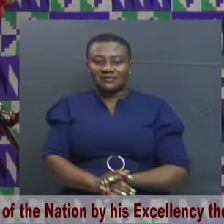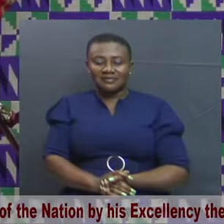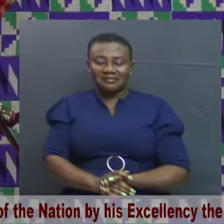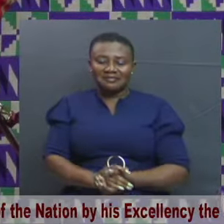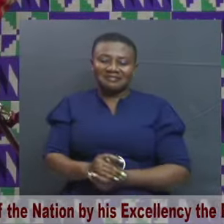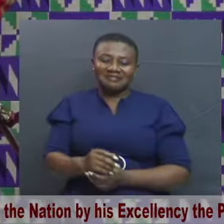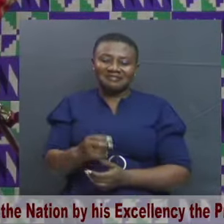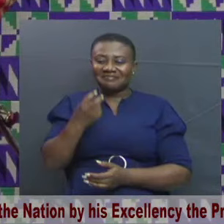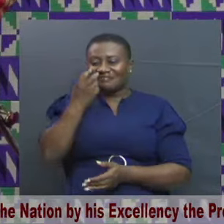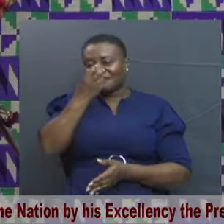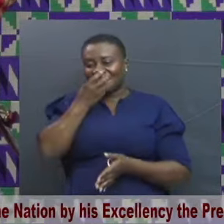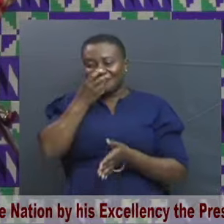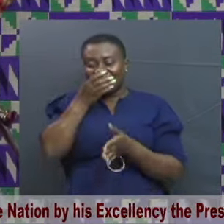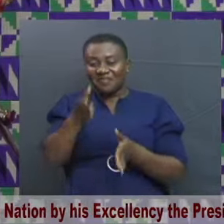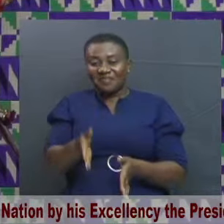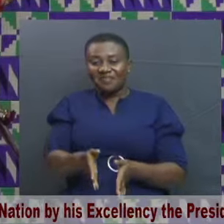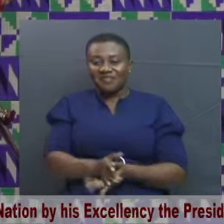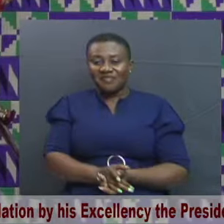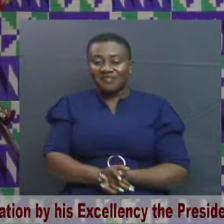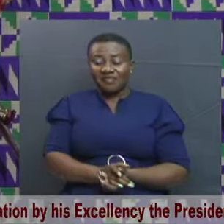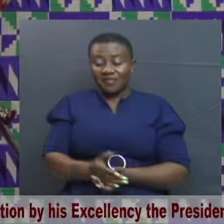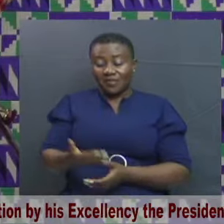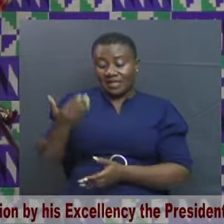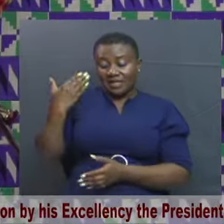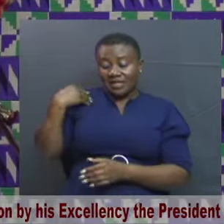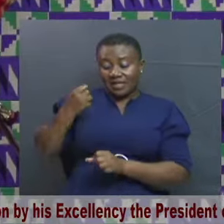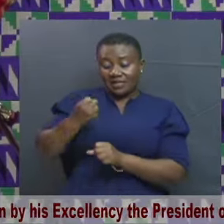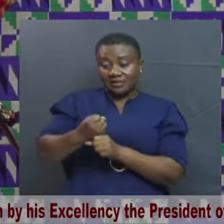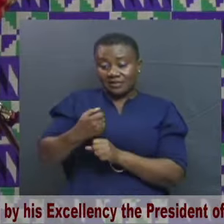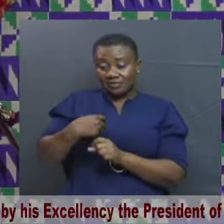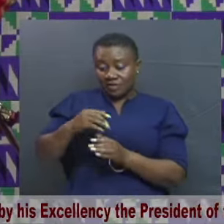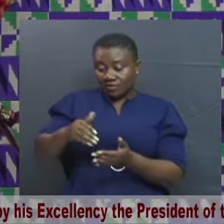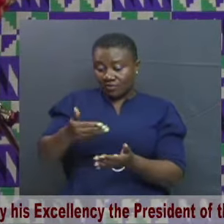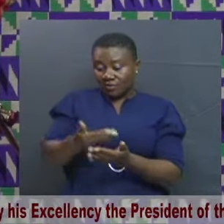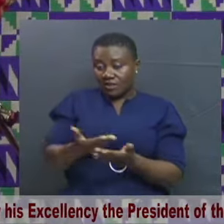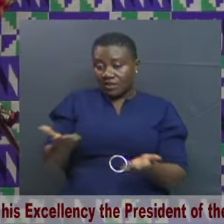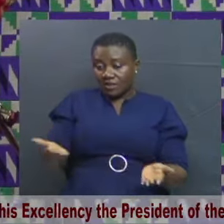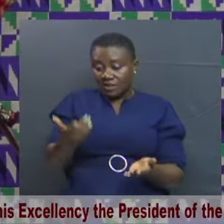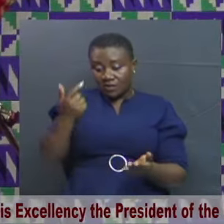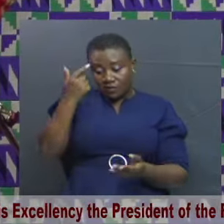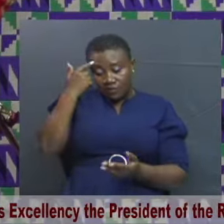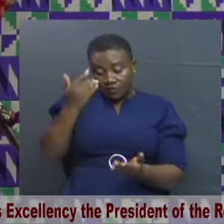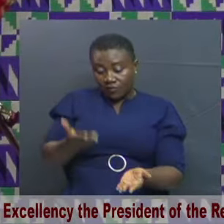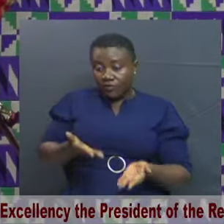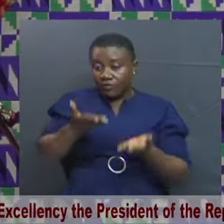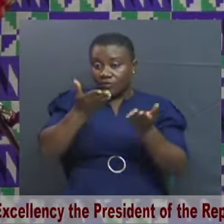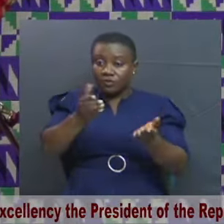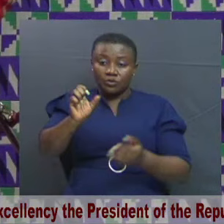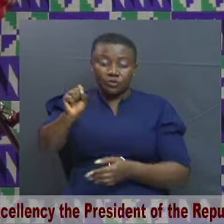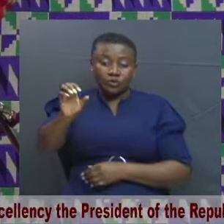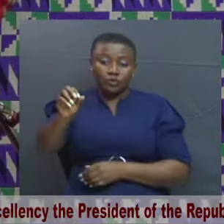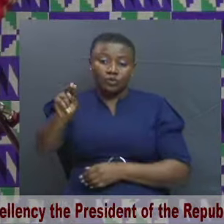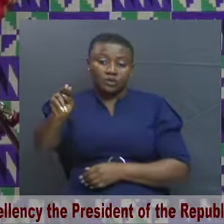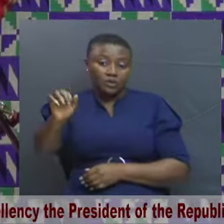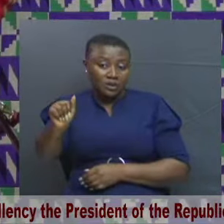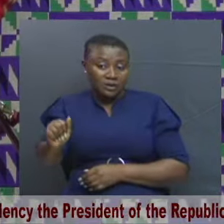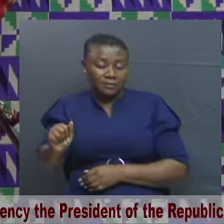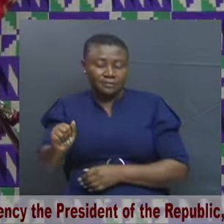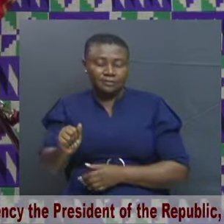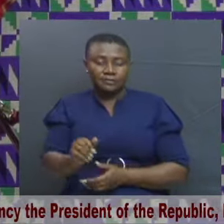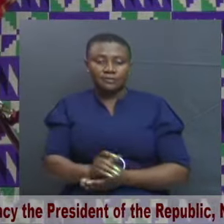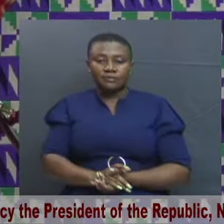Mr speak Mr Speaker last year when I came to the house to deliver the annual message on the state of the